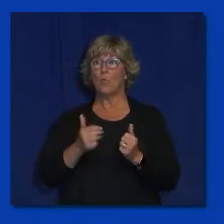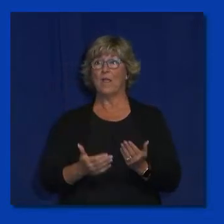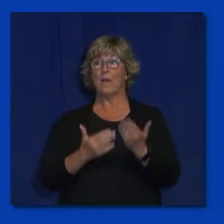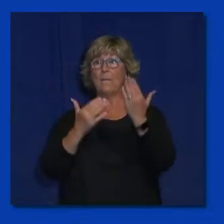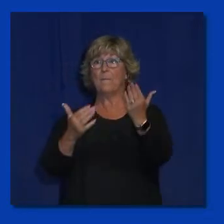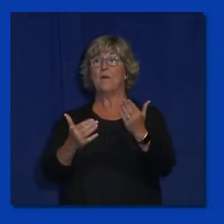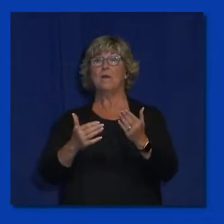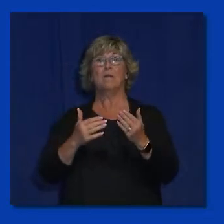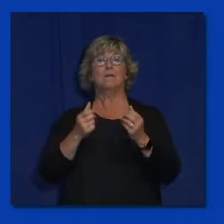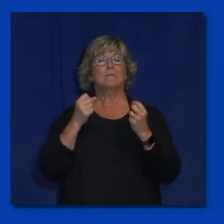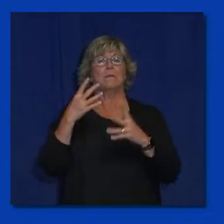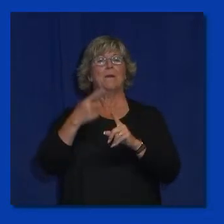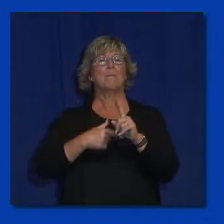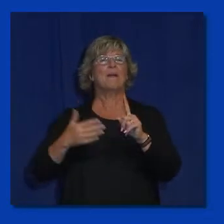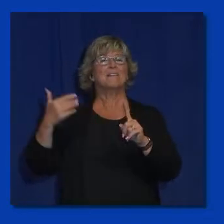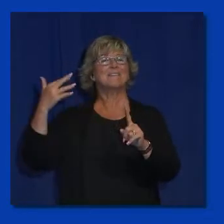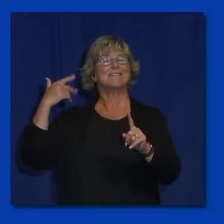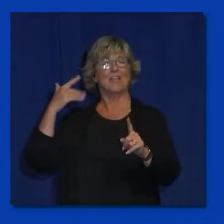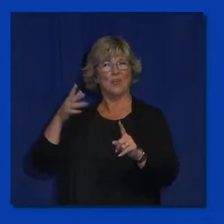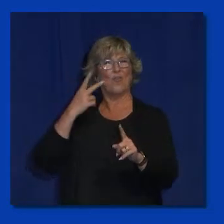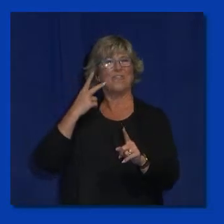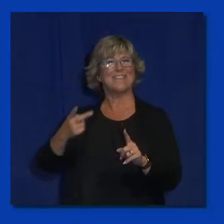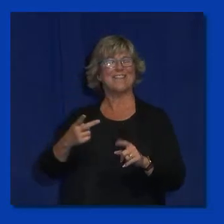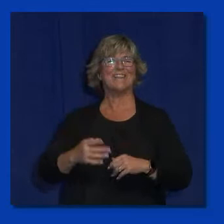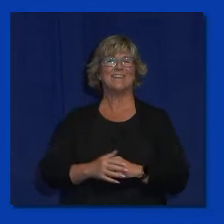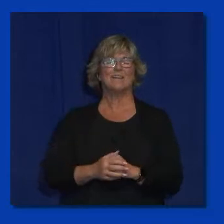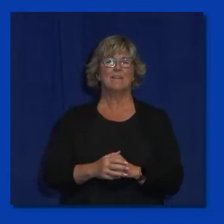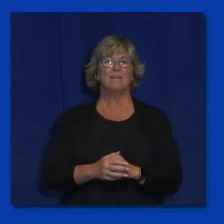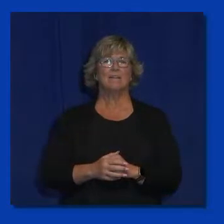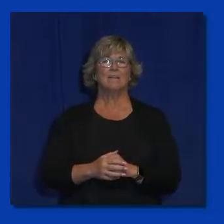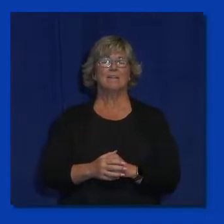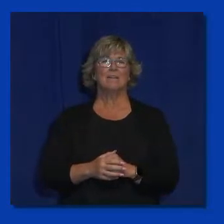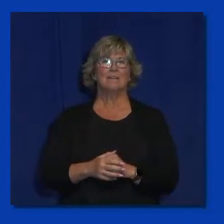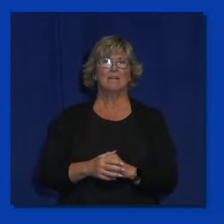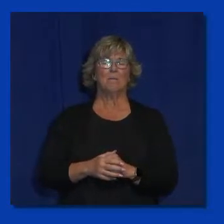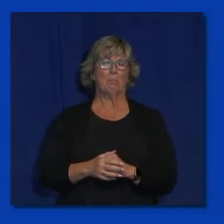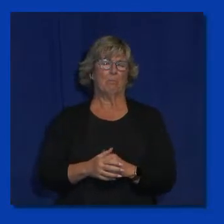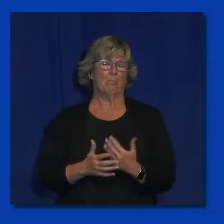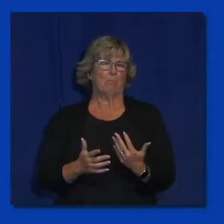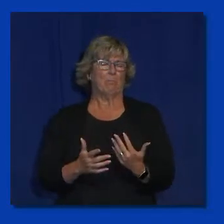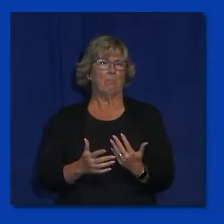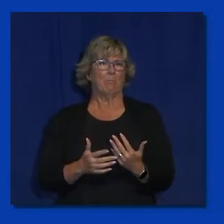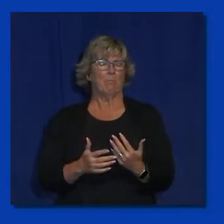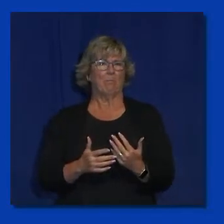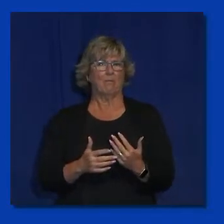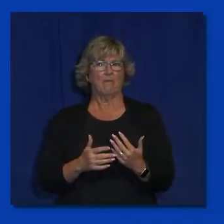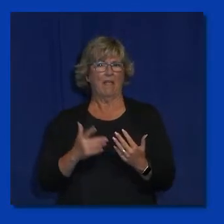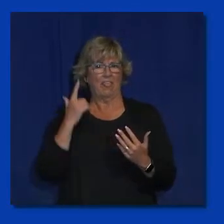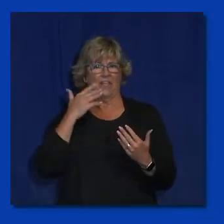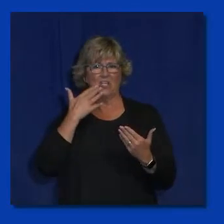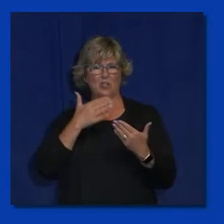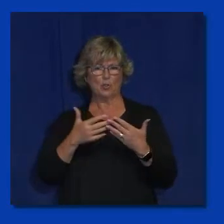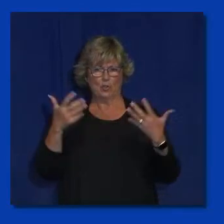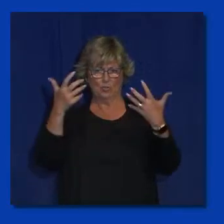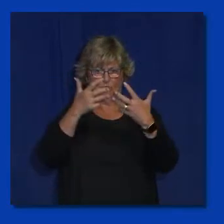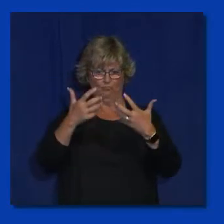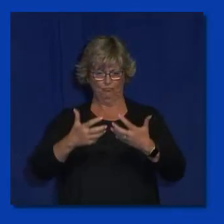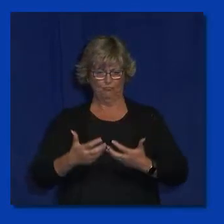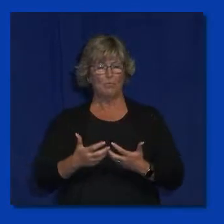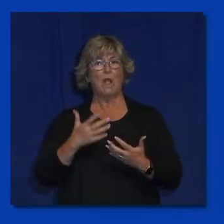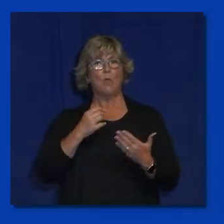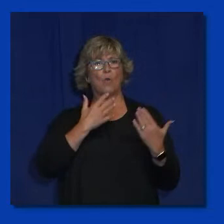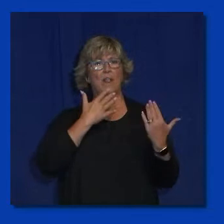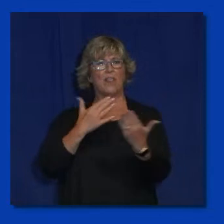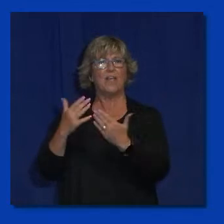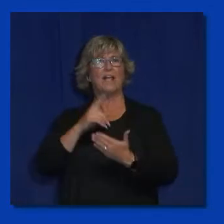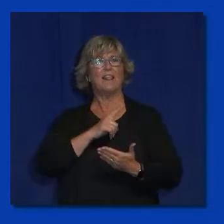proposal of a number of months ago, proposals that you've seen that are not competing. I think they're incredibly complementary. And I want to applaud and